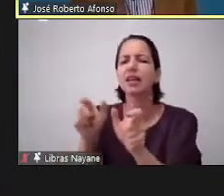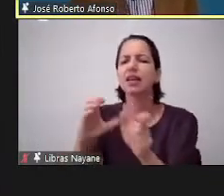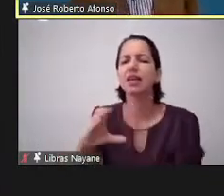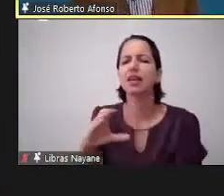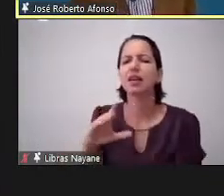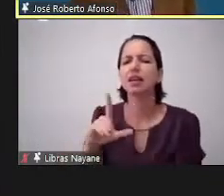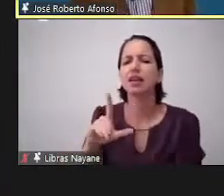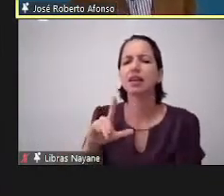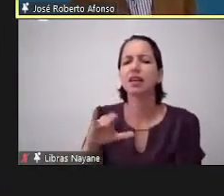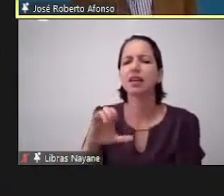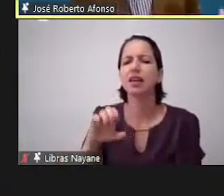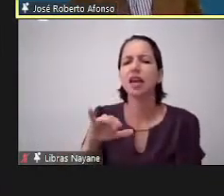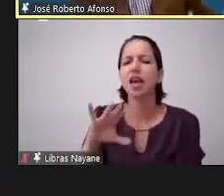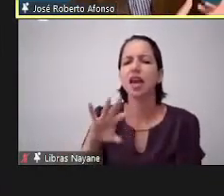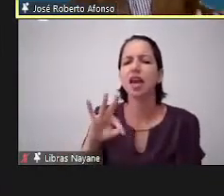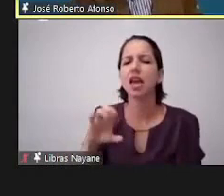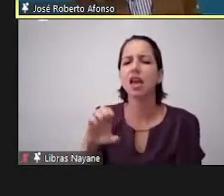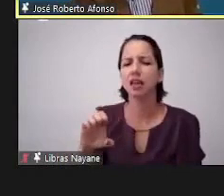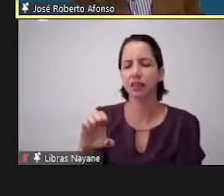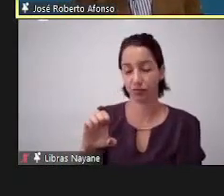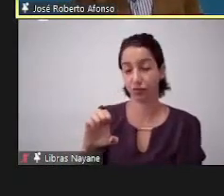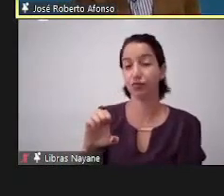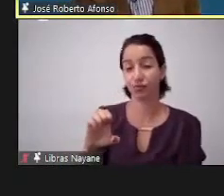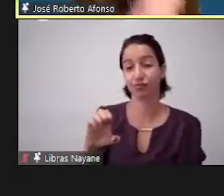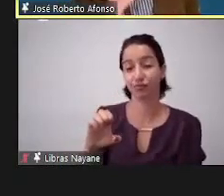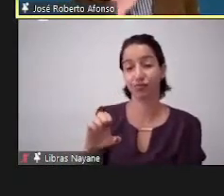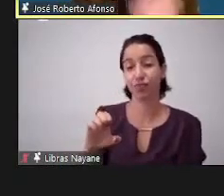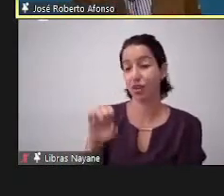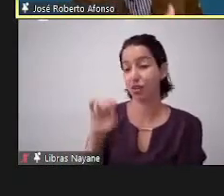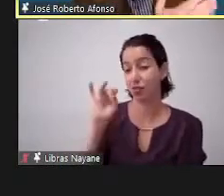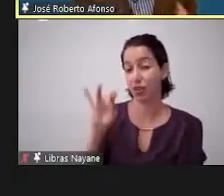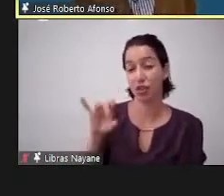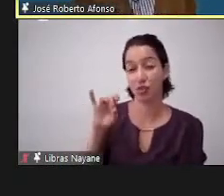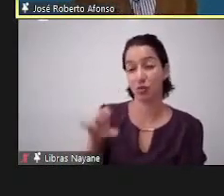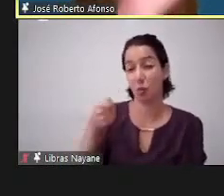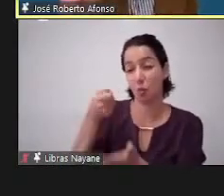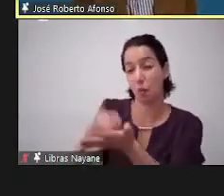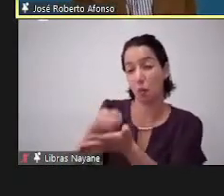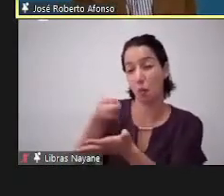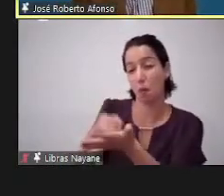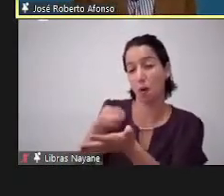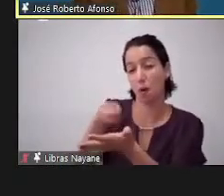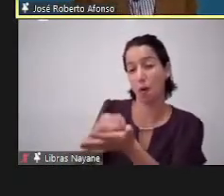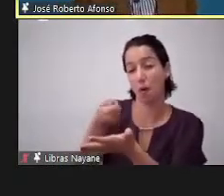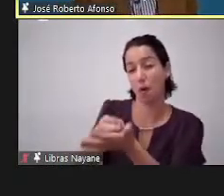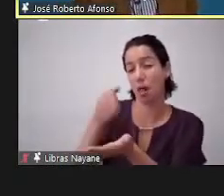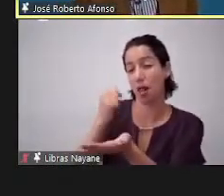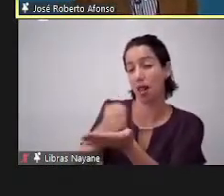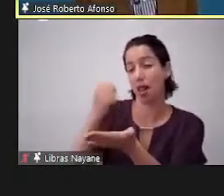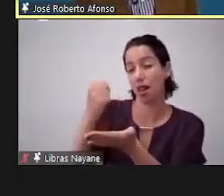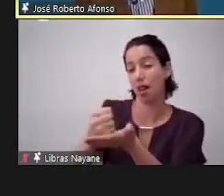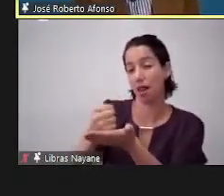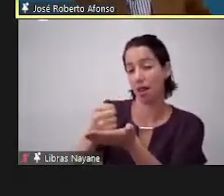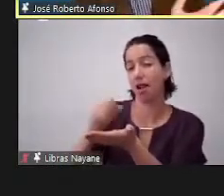providing now for the clients and the participants of this